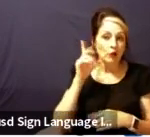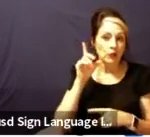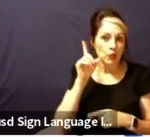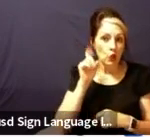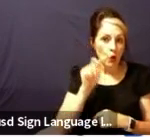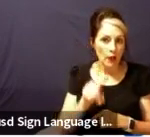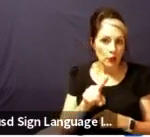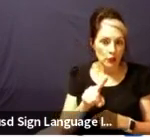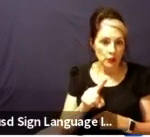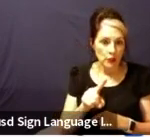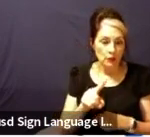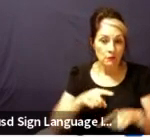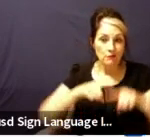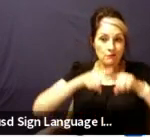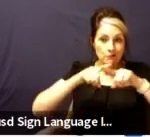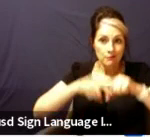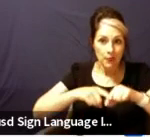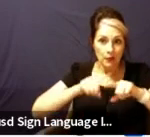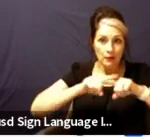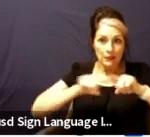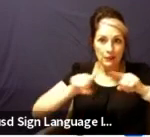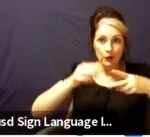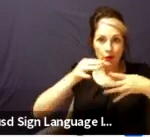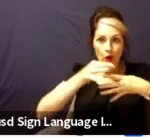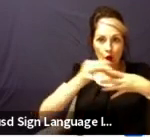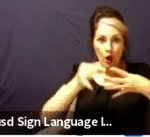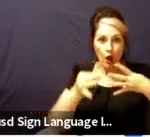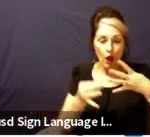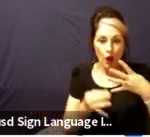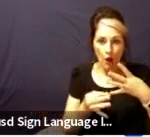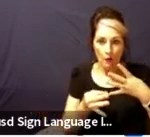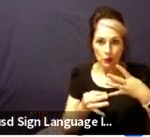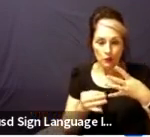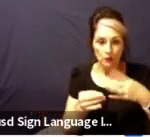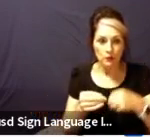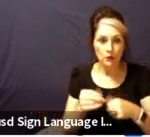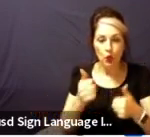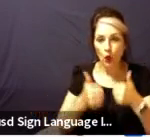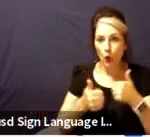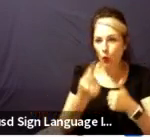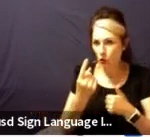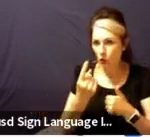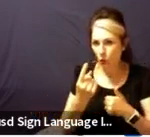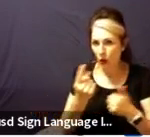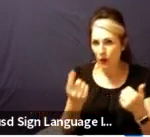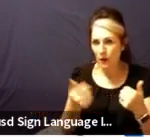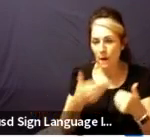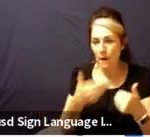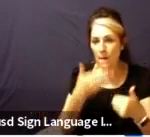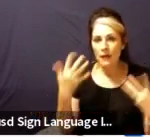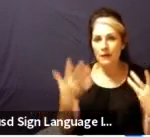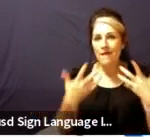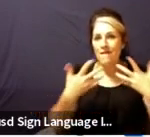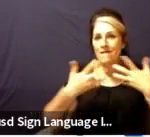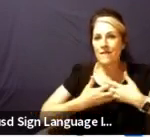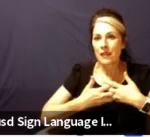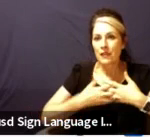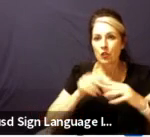off the different options here, you would choose which option best fits your